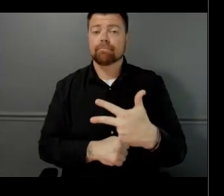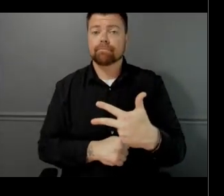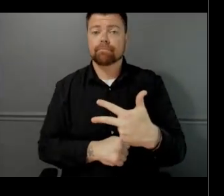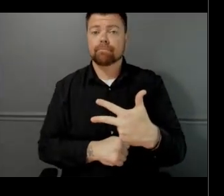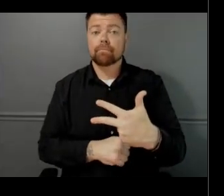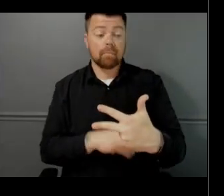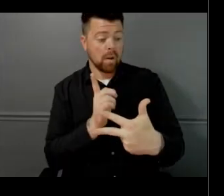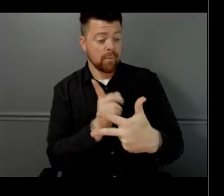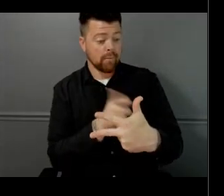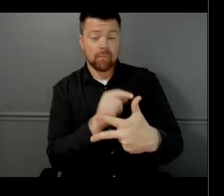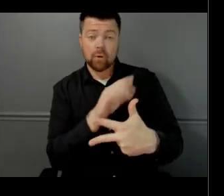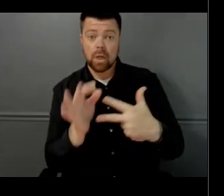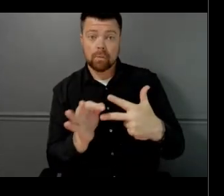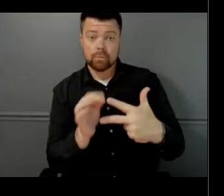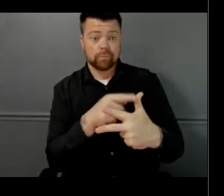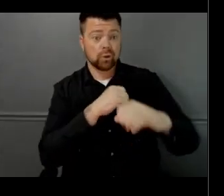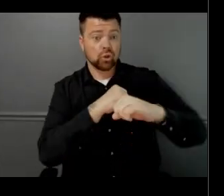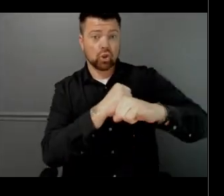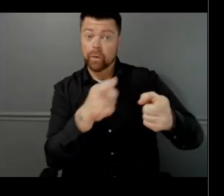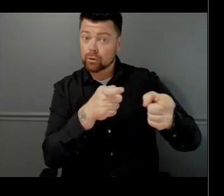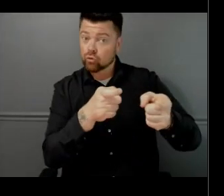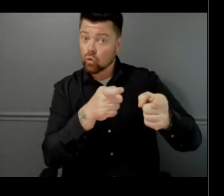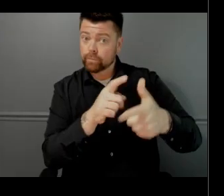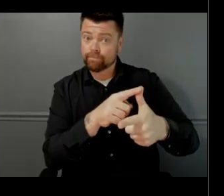First option, security control.